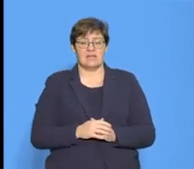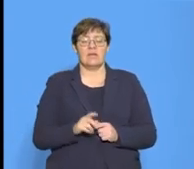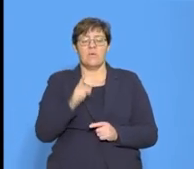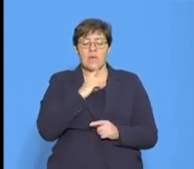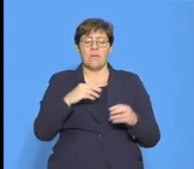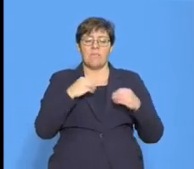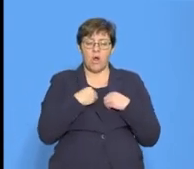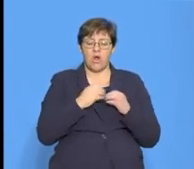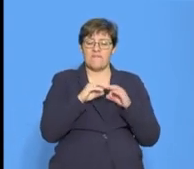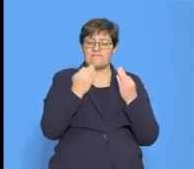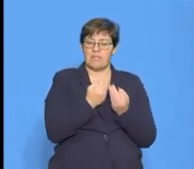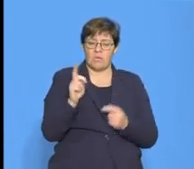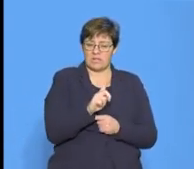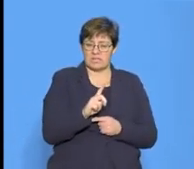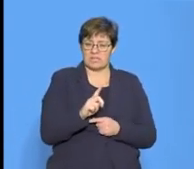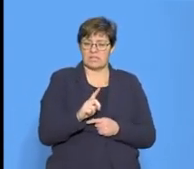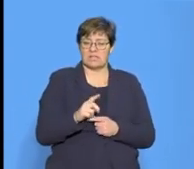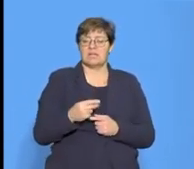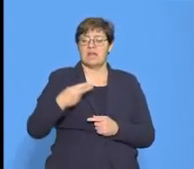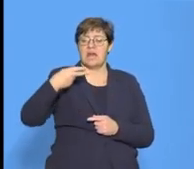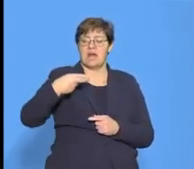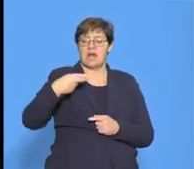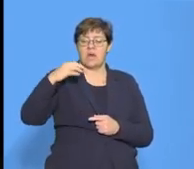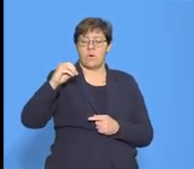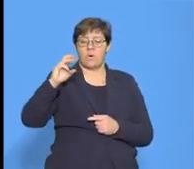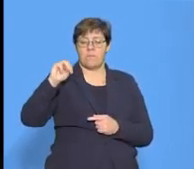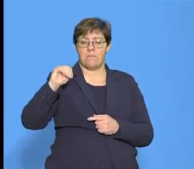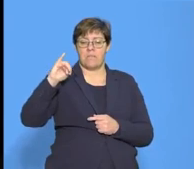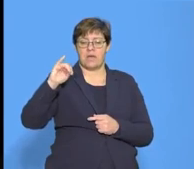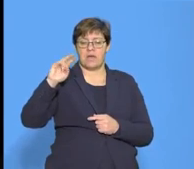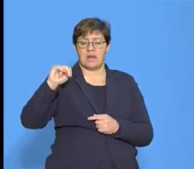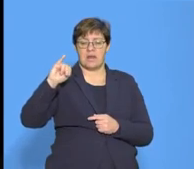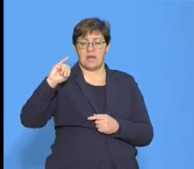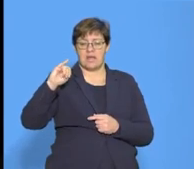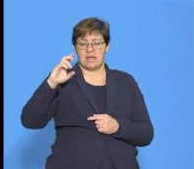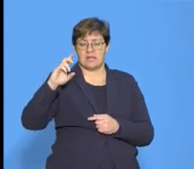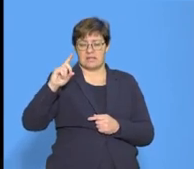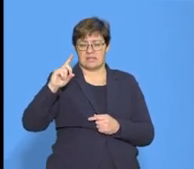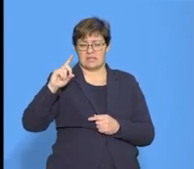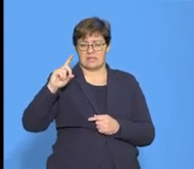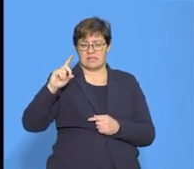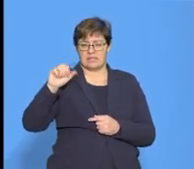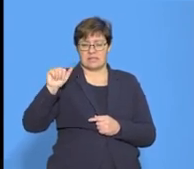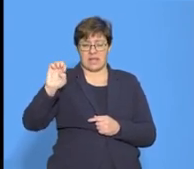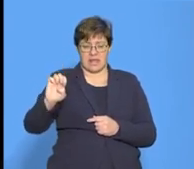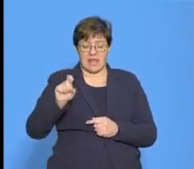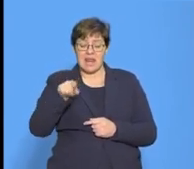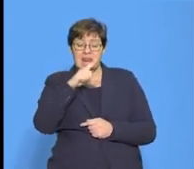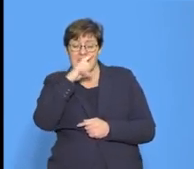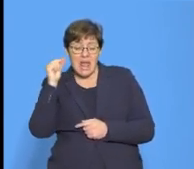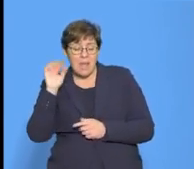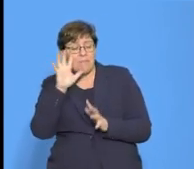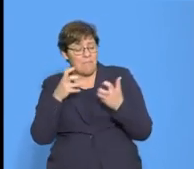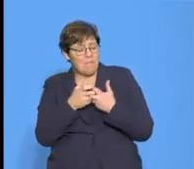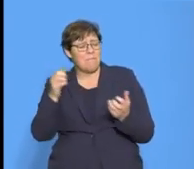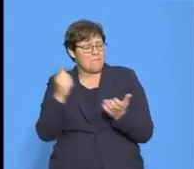to know, is we belong to the family Hominidae. Okay, so we must know that name. We